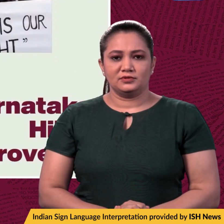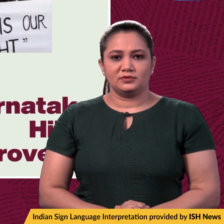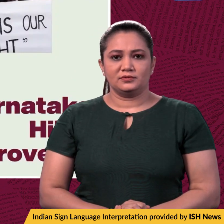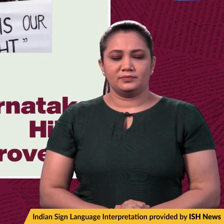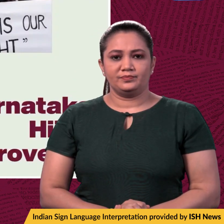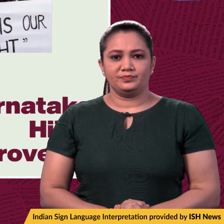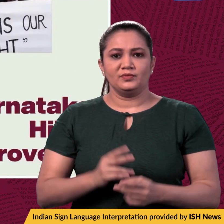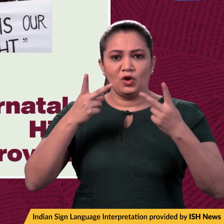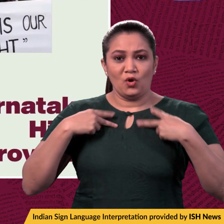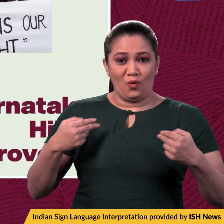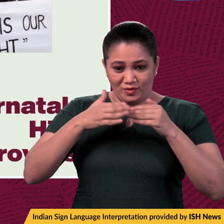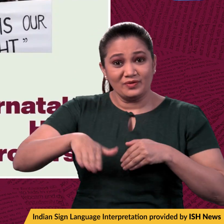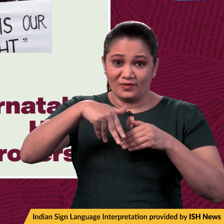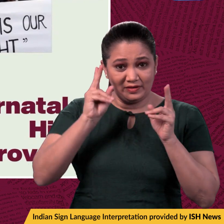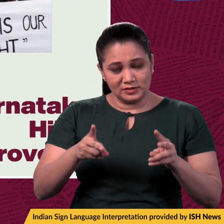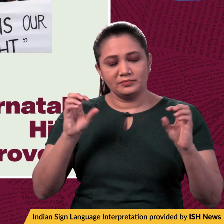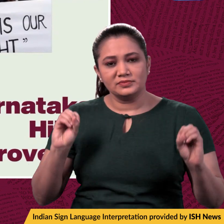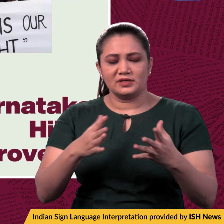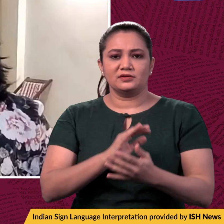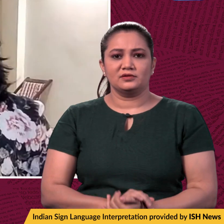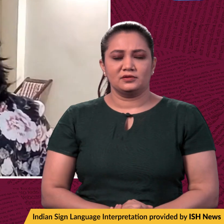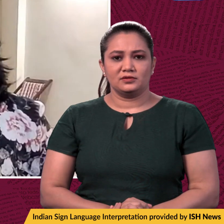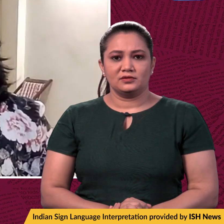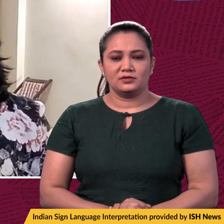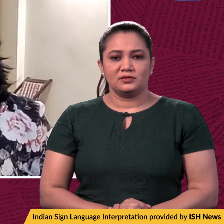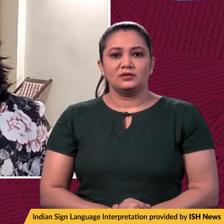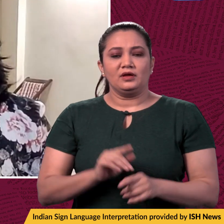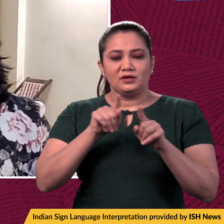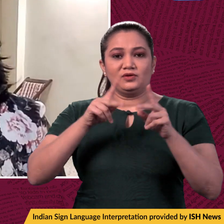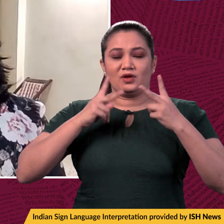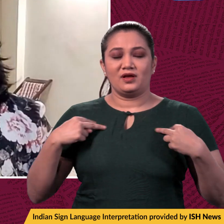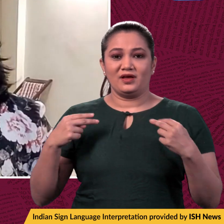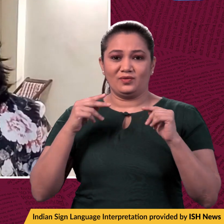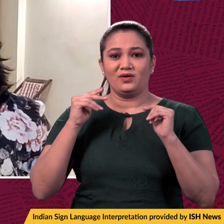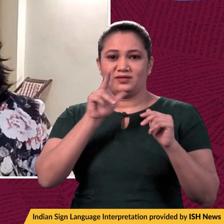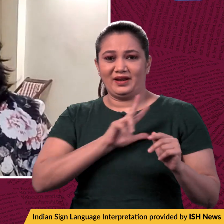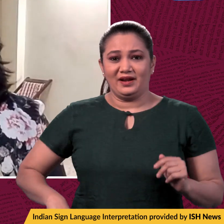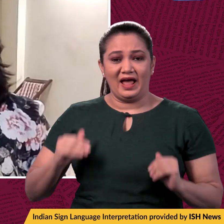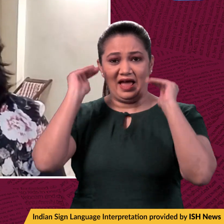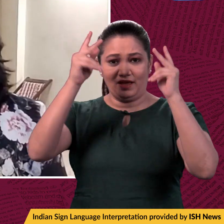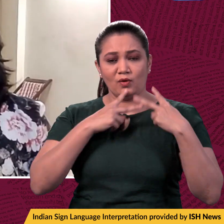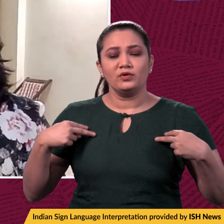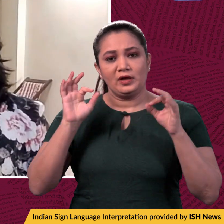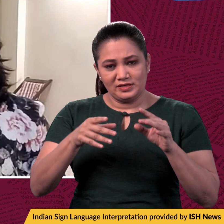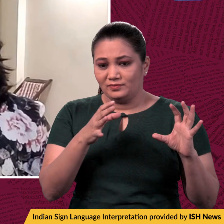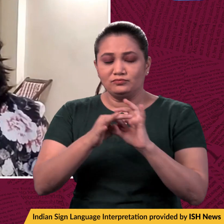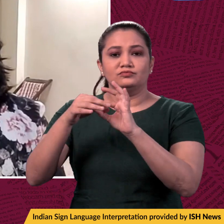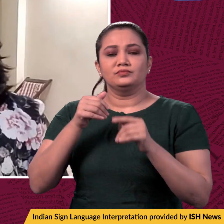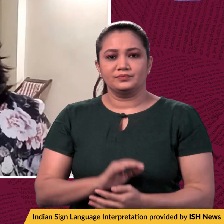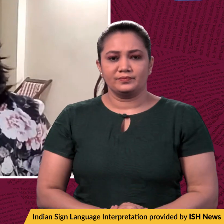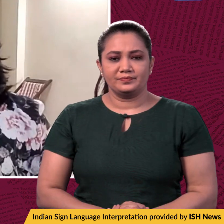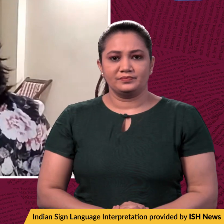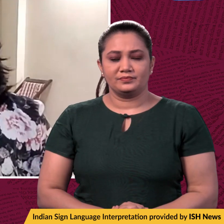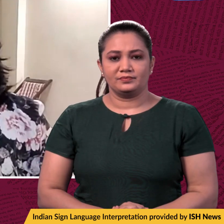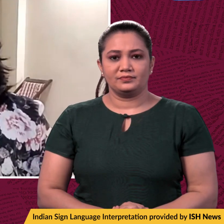we'll start off with the court hearing that's taking place. It's day 6 of the hearing in Karnataka High Court on this particular